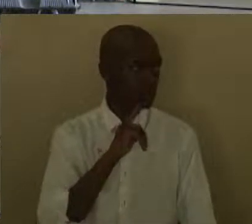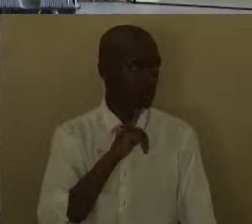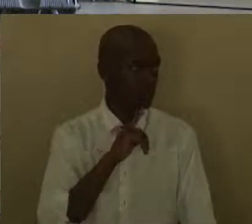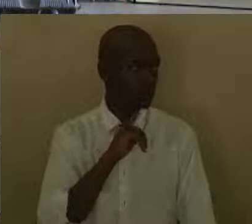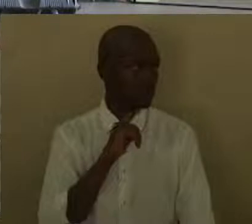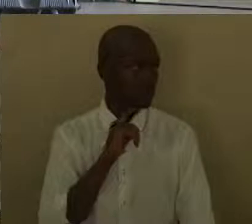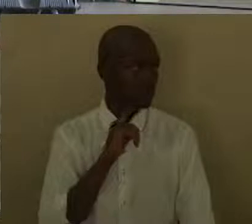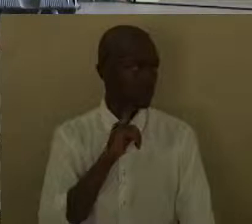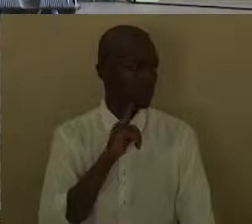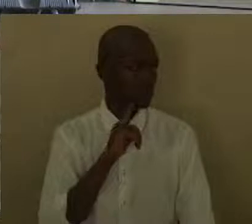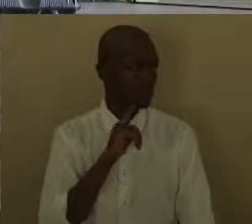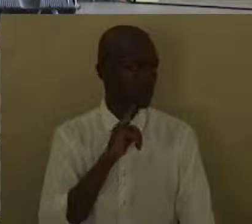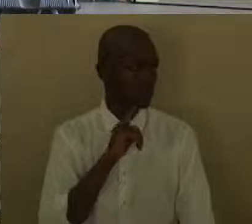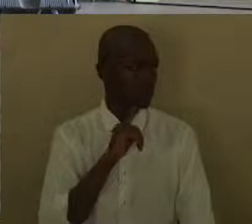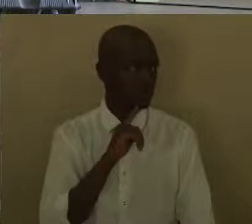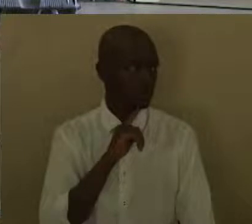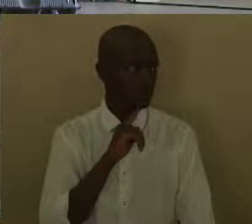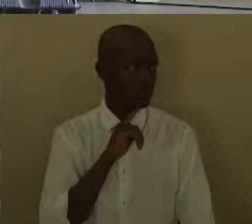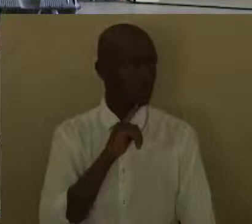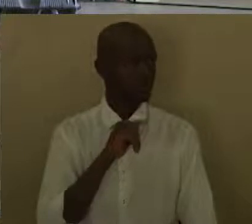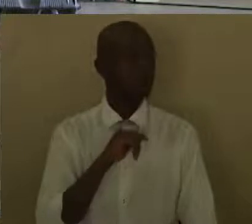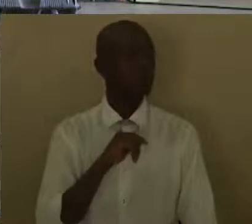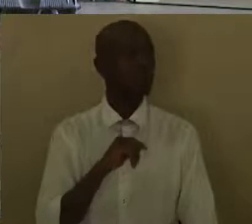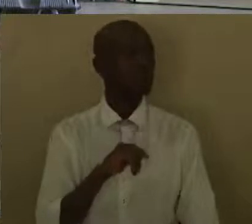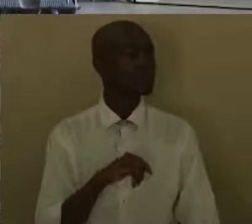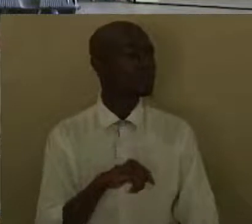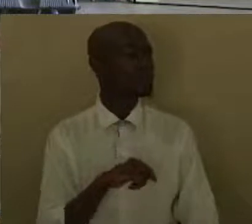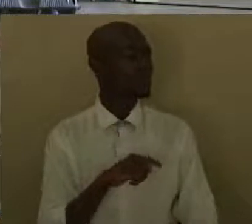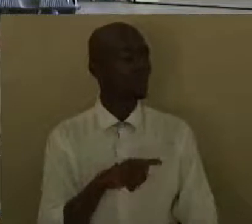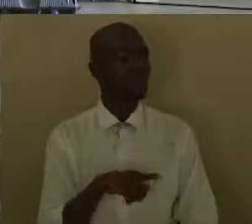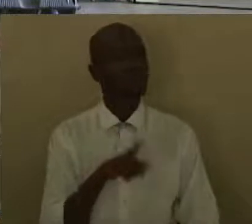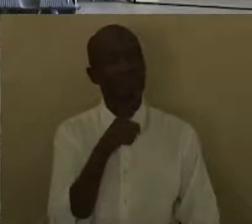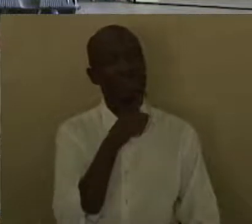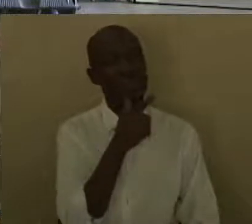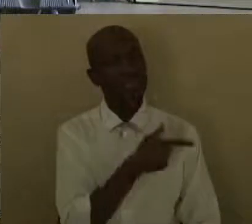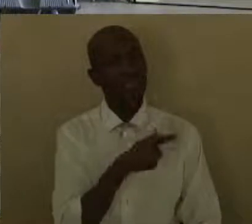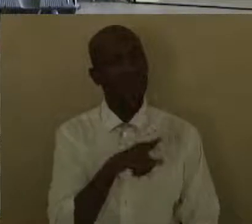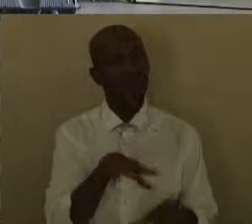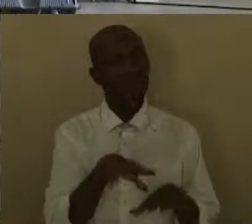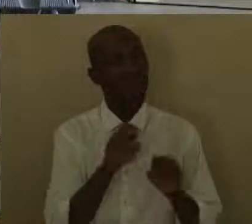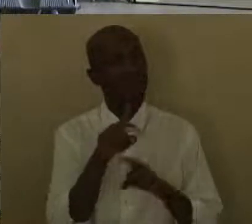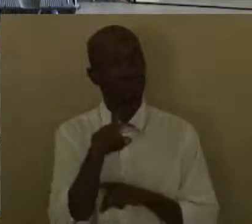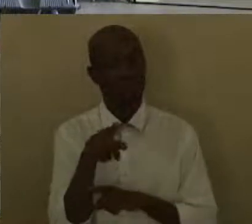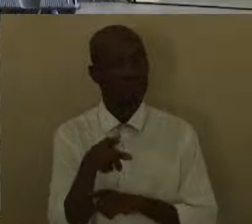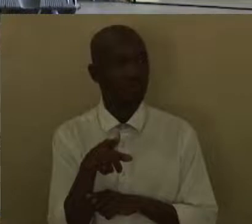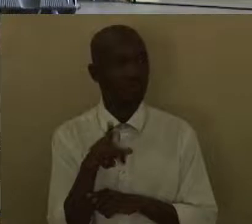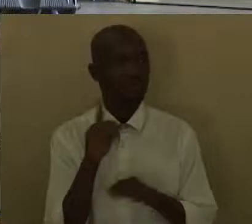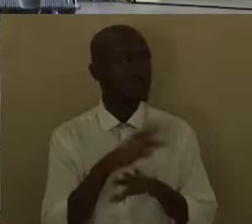My name is Member Togozile Makakula. I move for the adoption of the apologies.